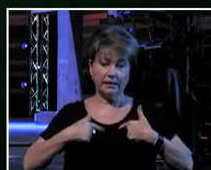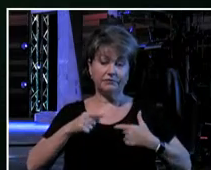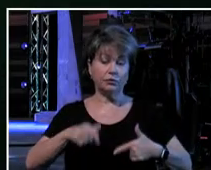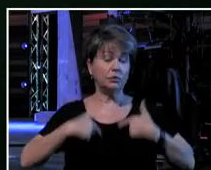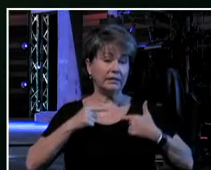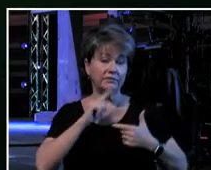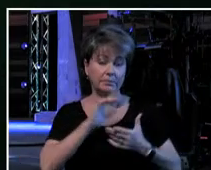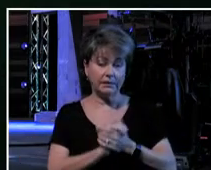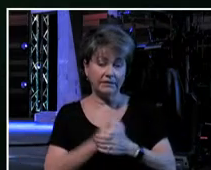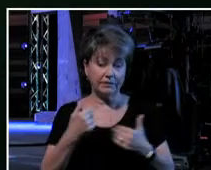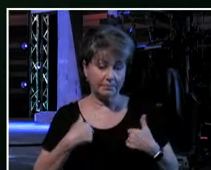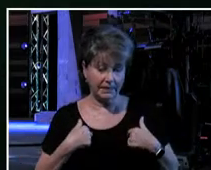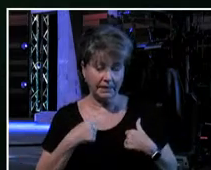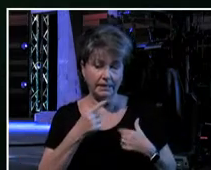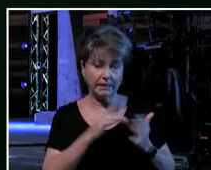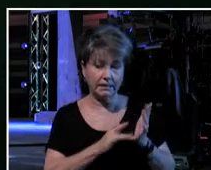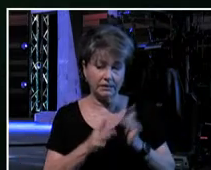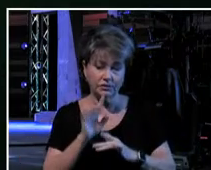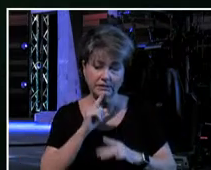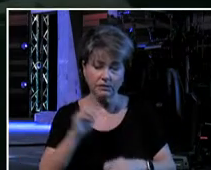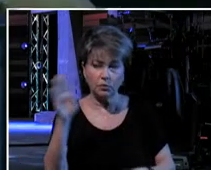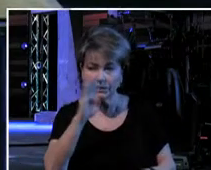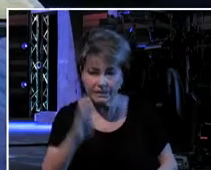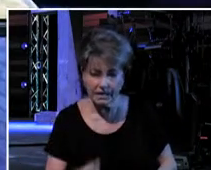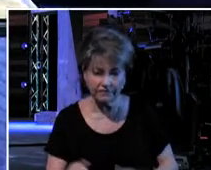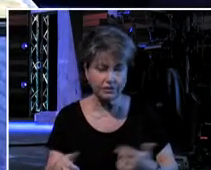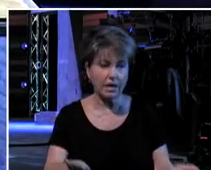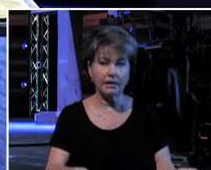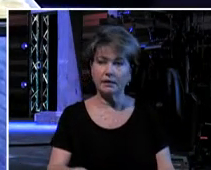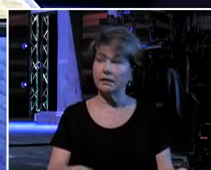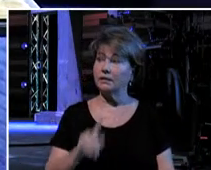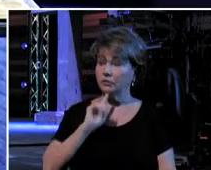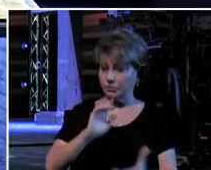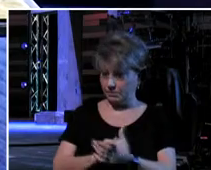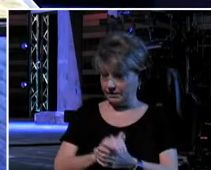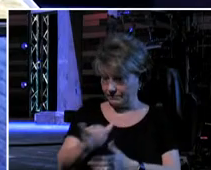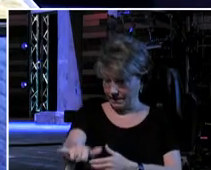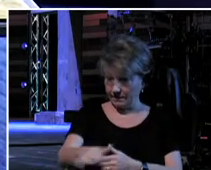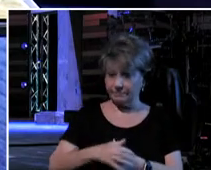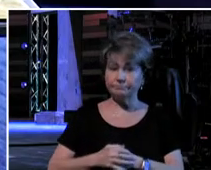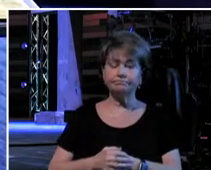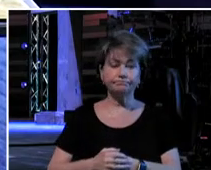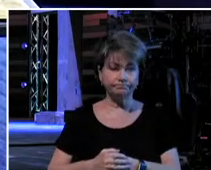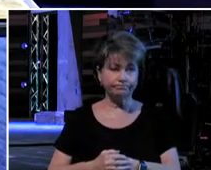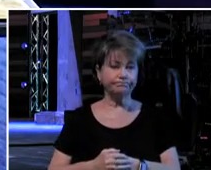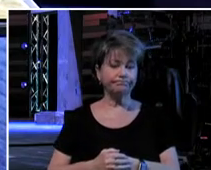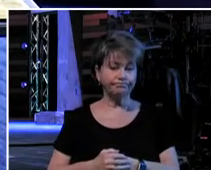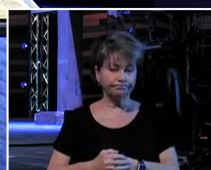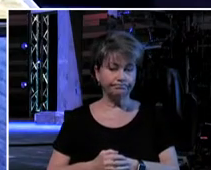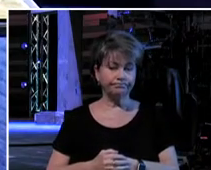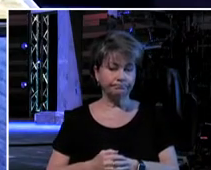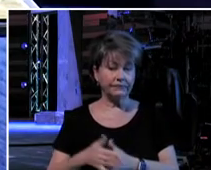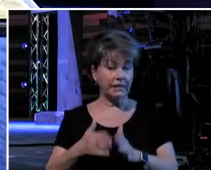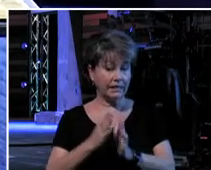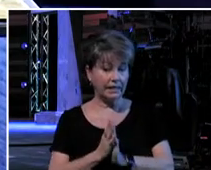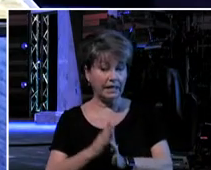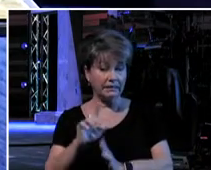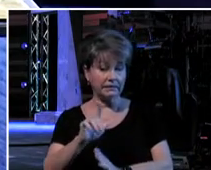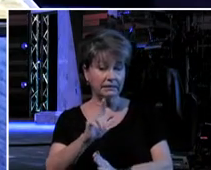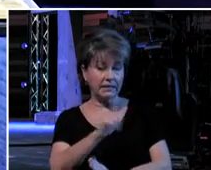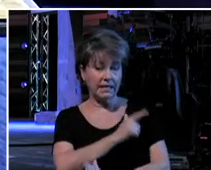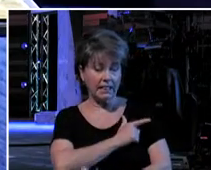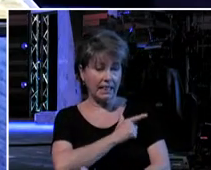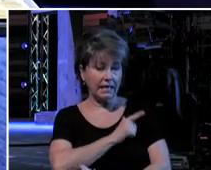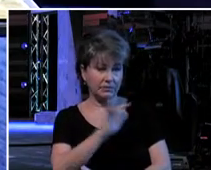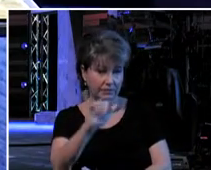in me shall never die. And he asked that question, do you believe this? That question that he asks when he raised